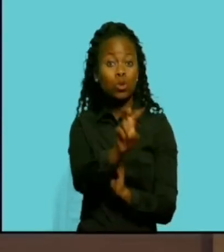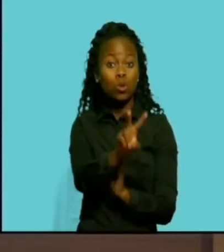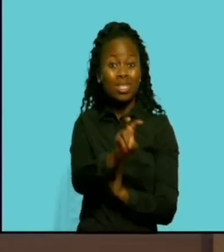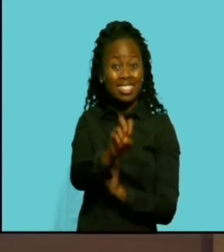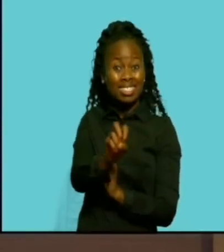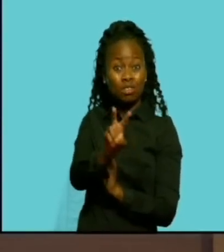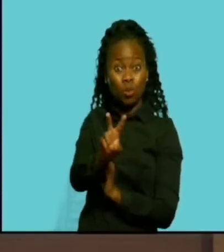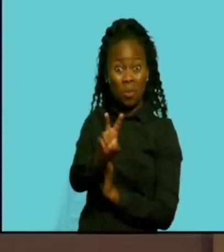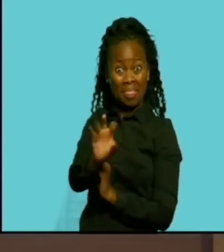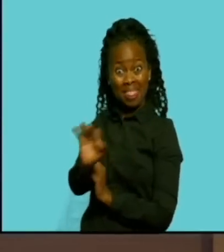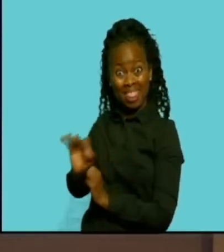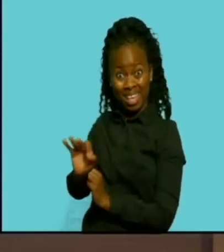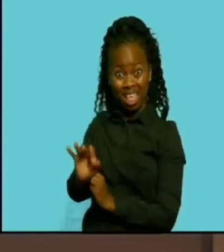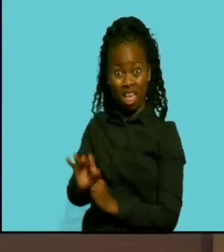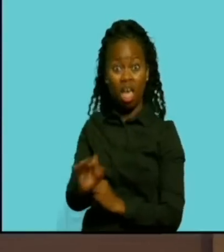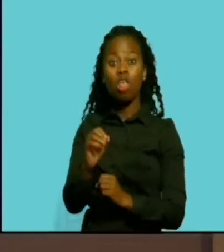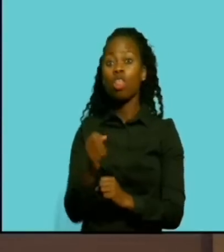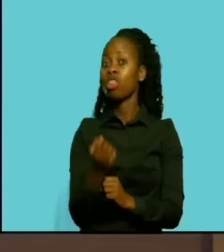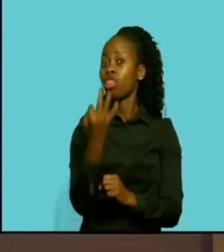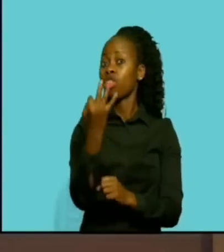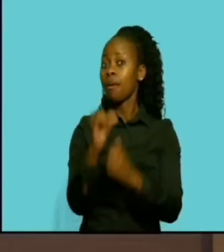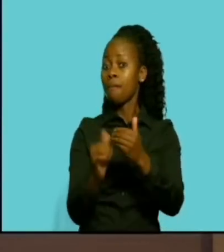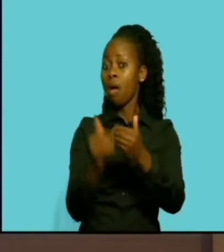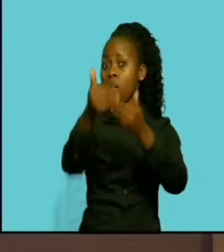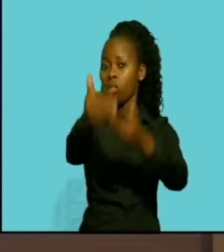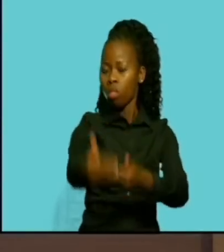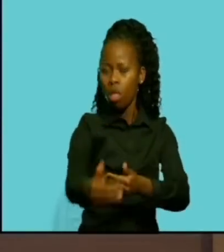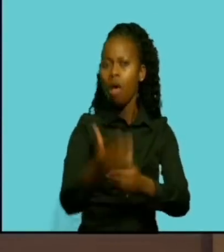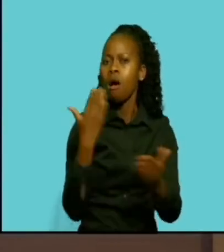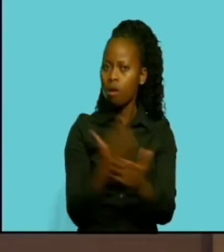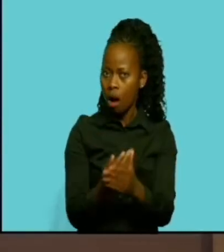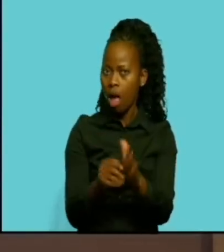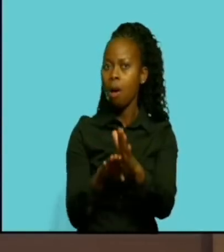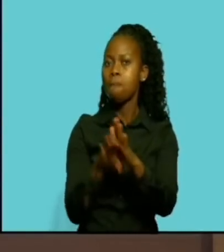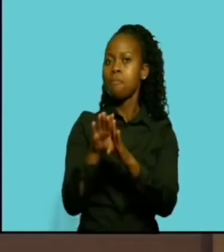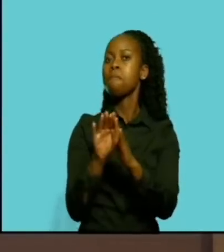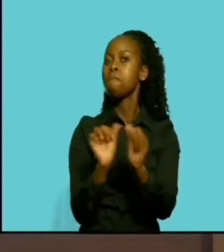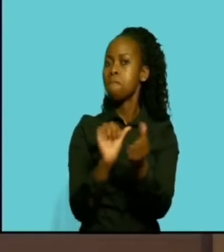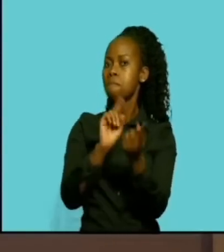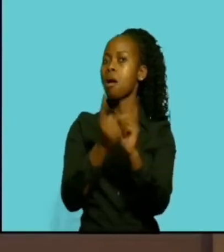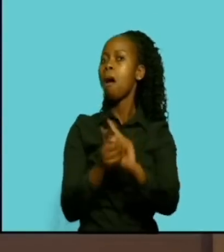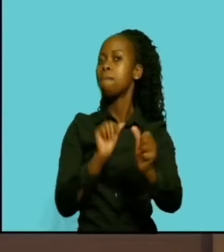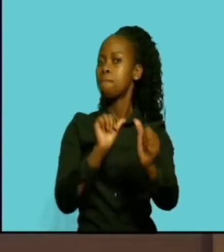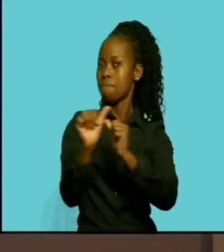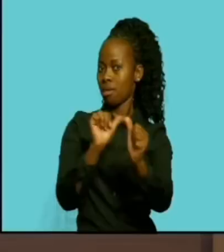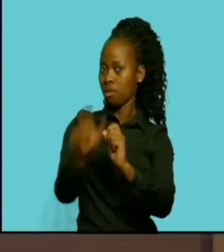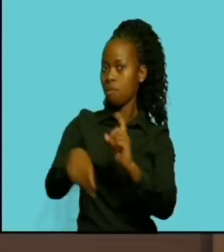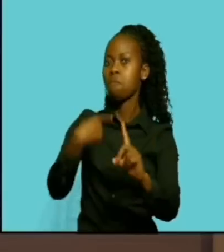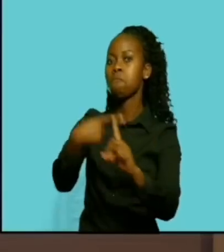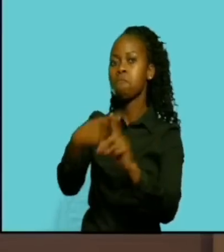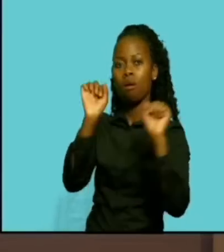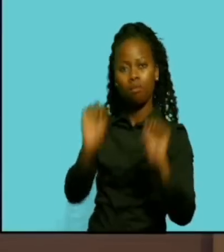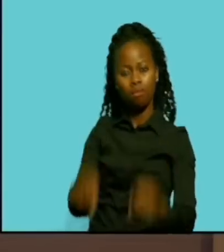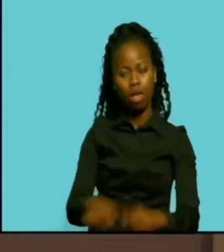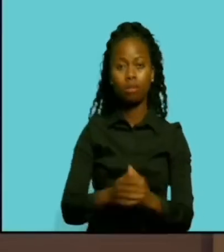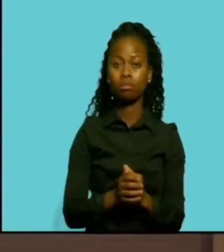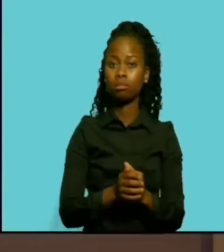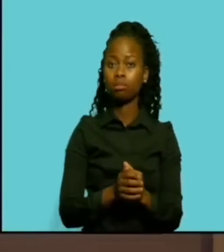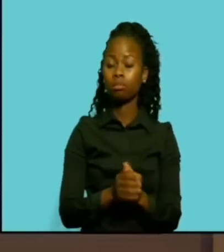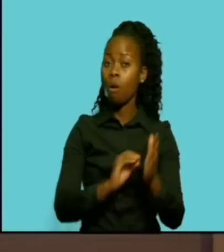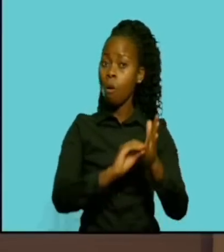2023. Although important commodity export prices such as for coal, iron